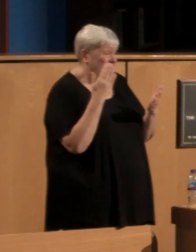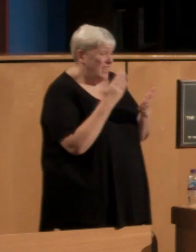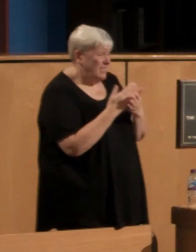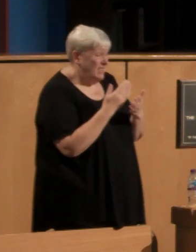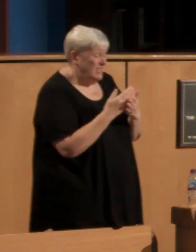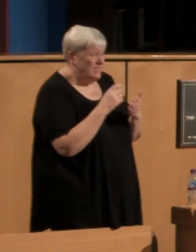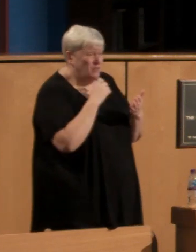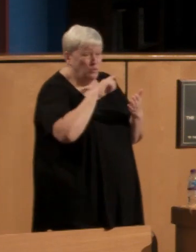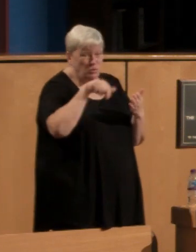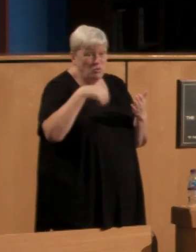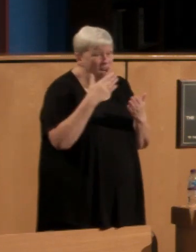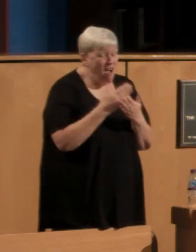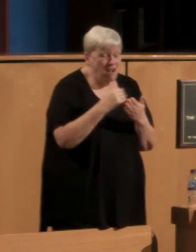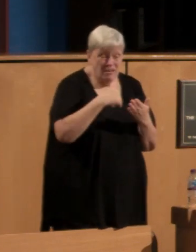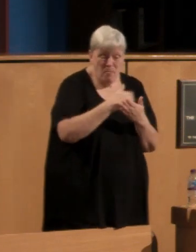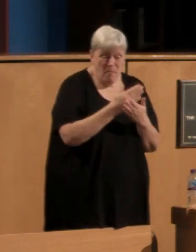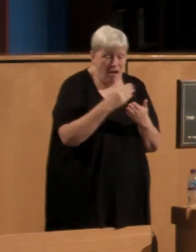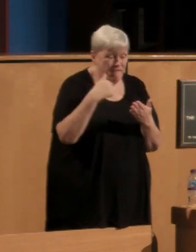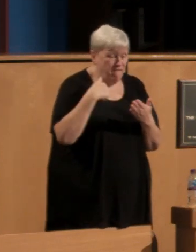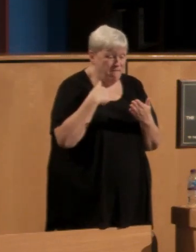you are, it is part of